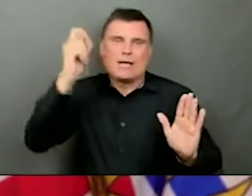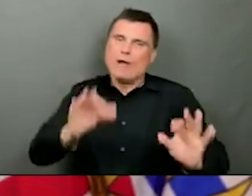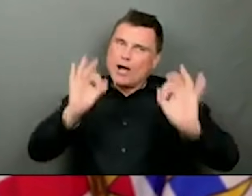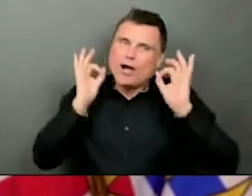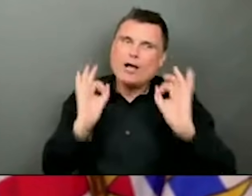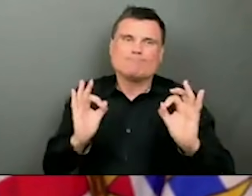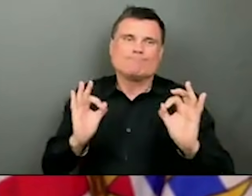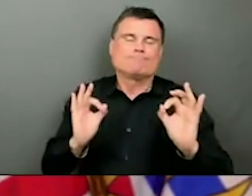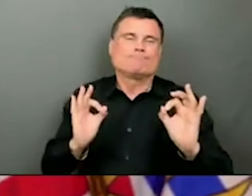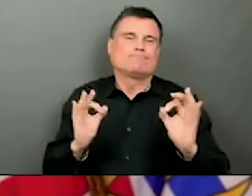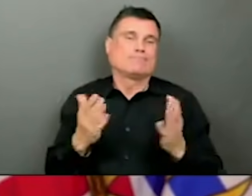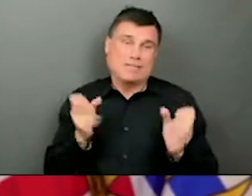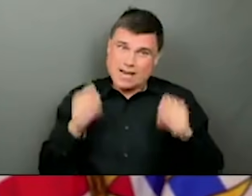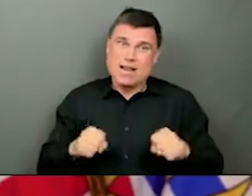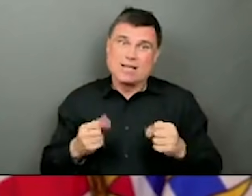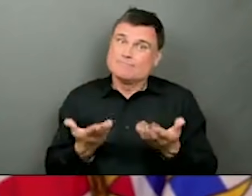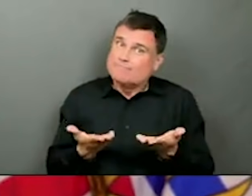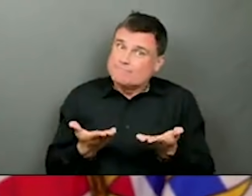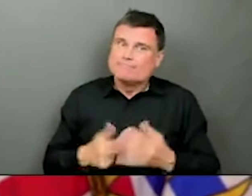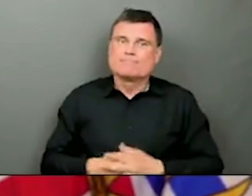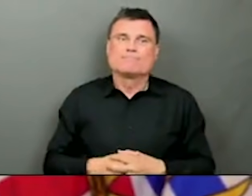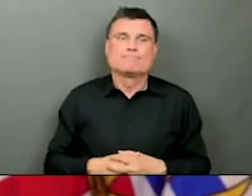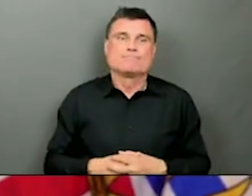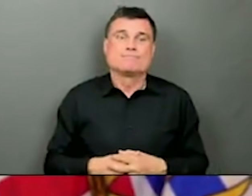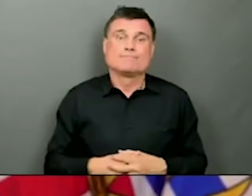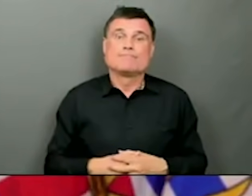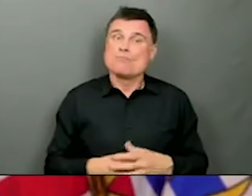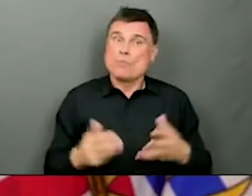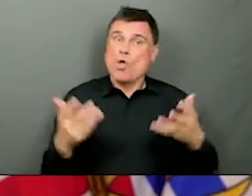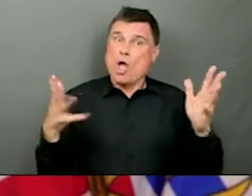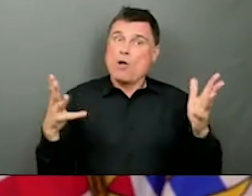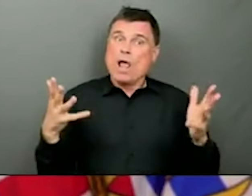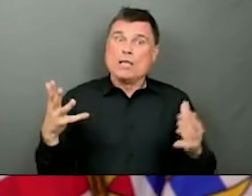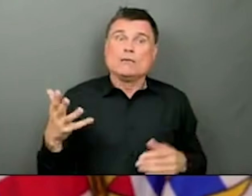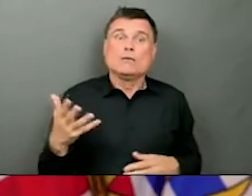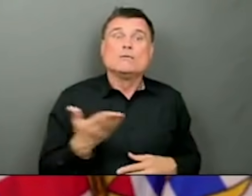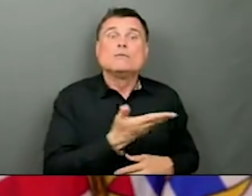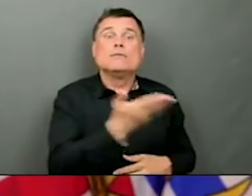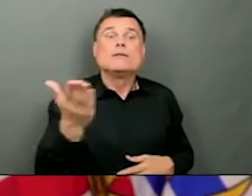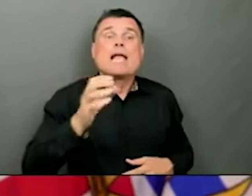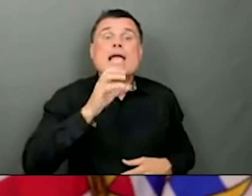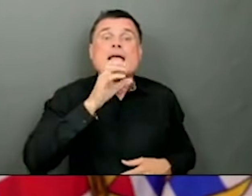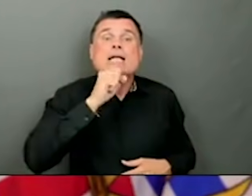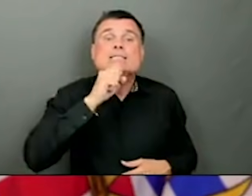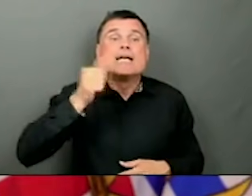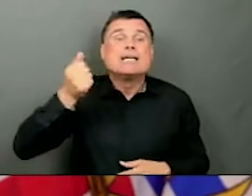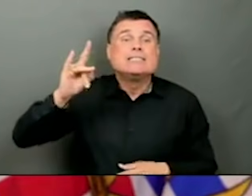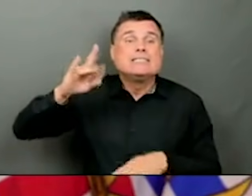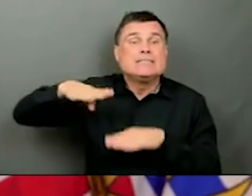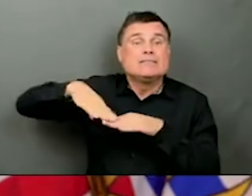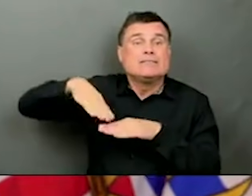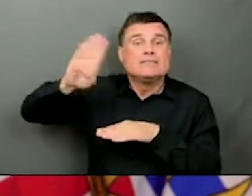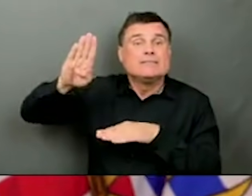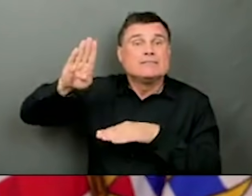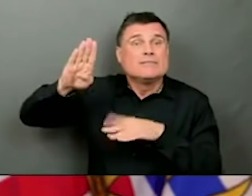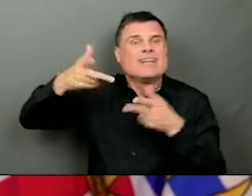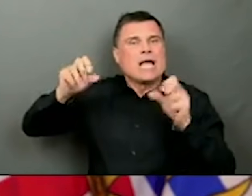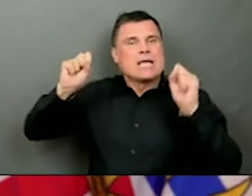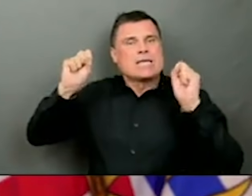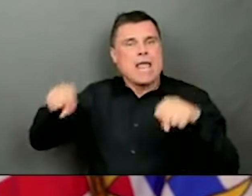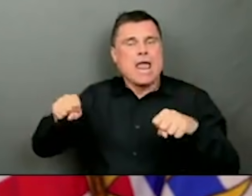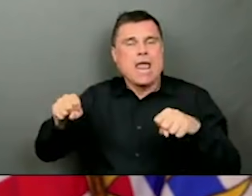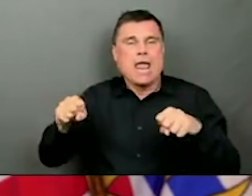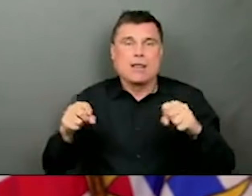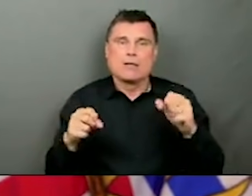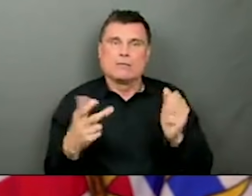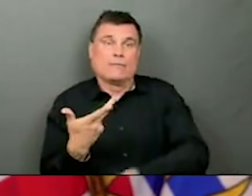that now over 55% of people 18 and over in this province are immunized, and their protection levels are